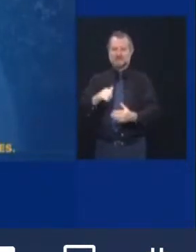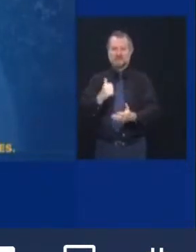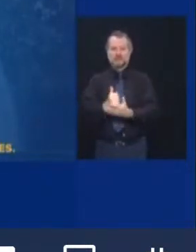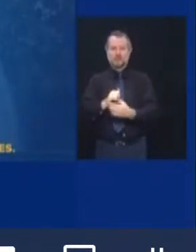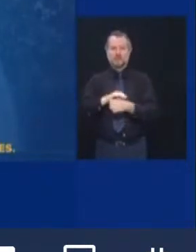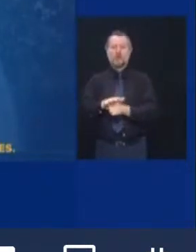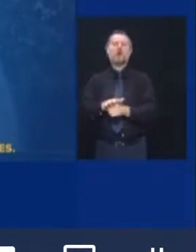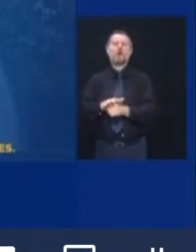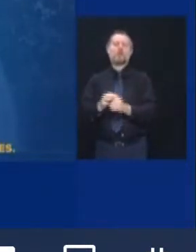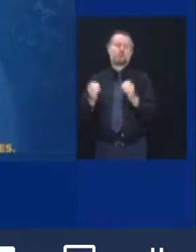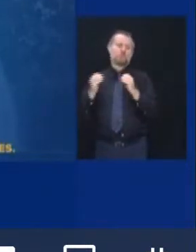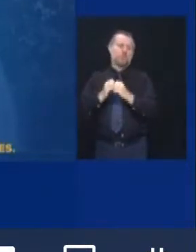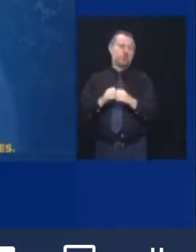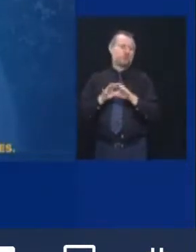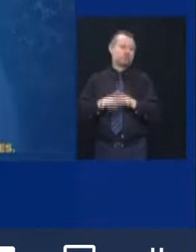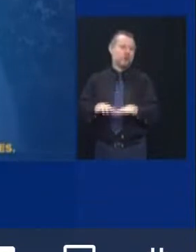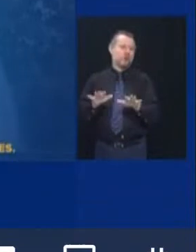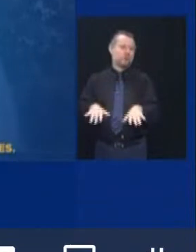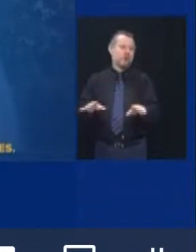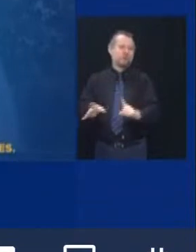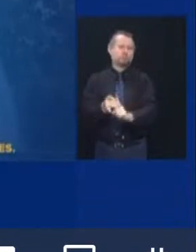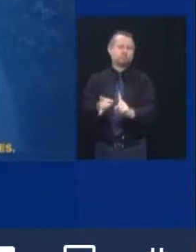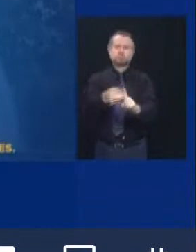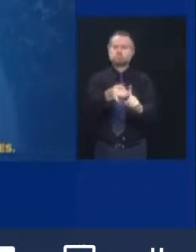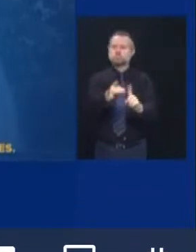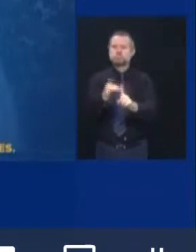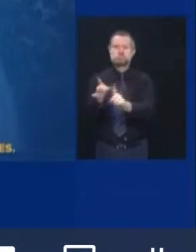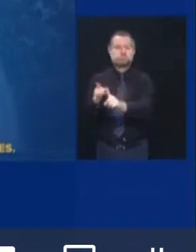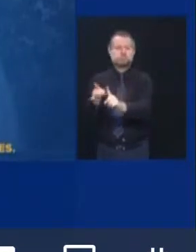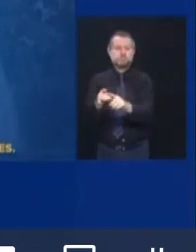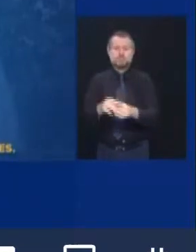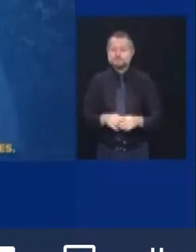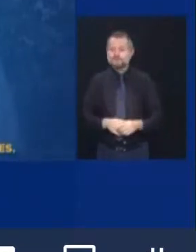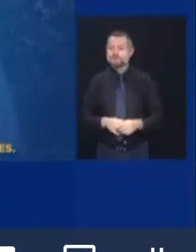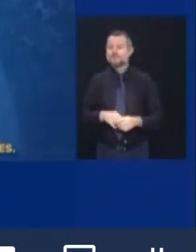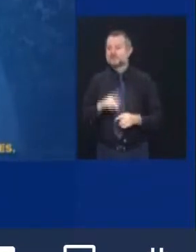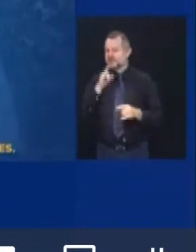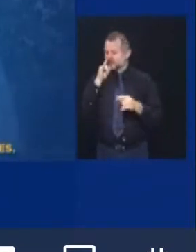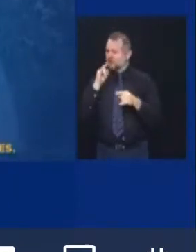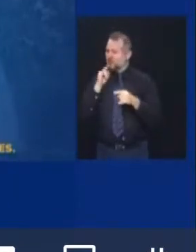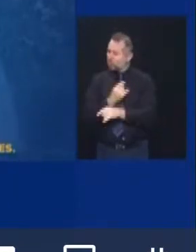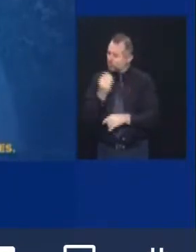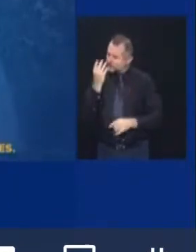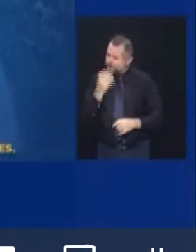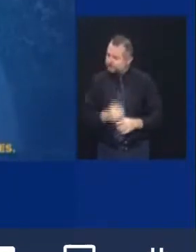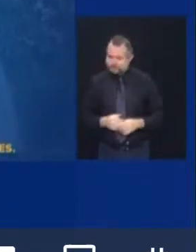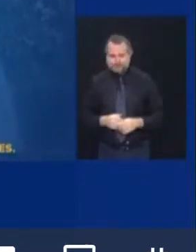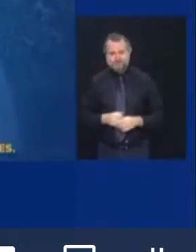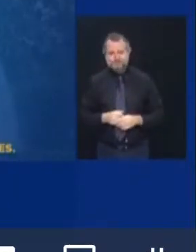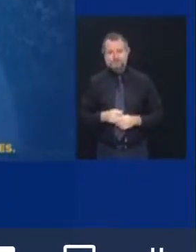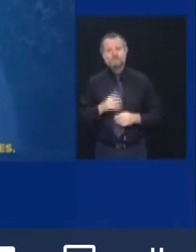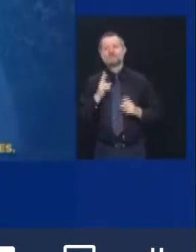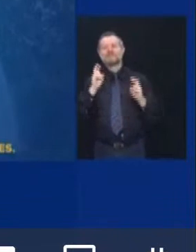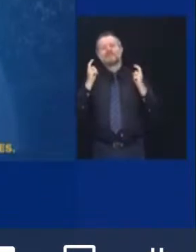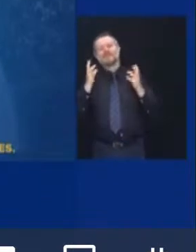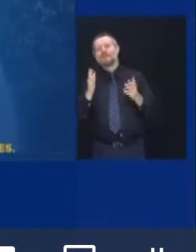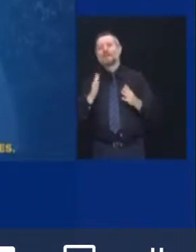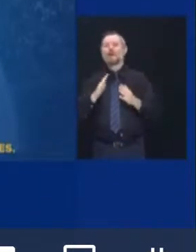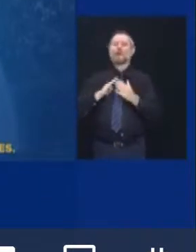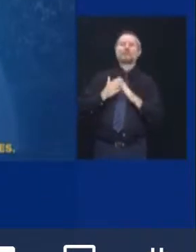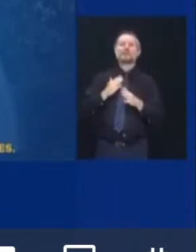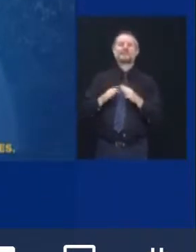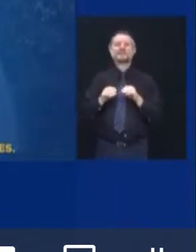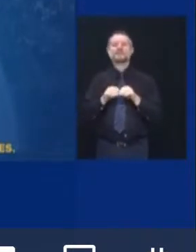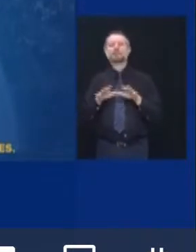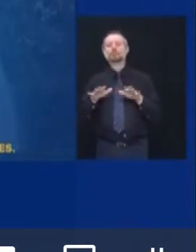virus. That's what division does. Look at the great irony. They talk about community spread. It's in the community, it's